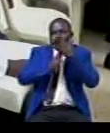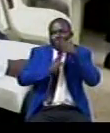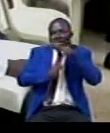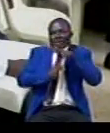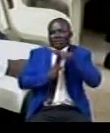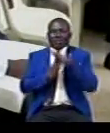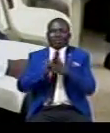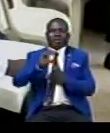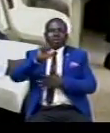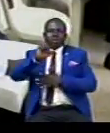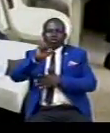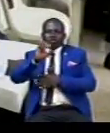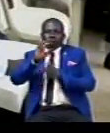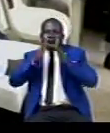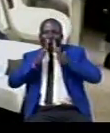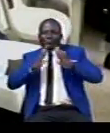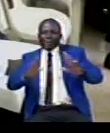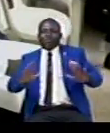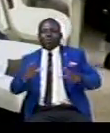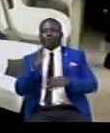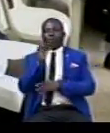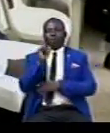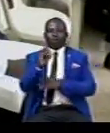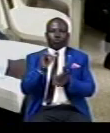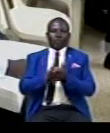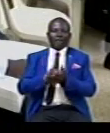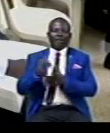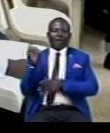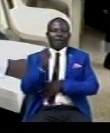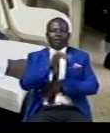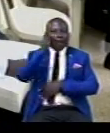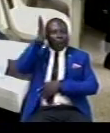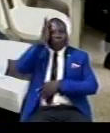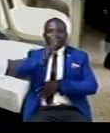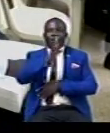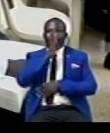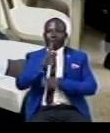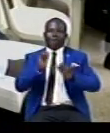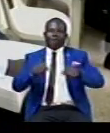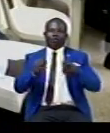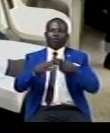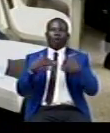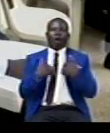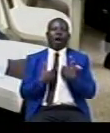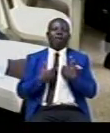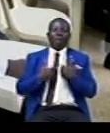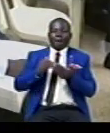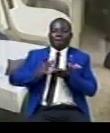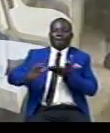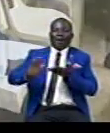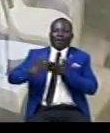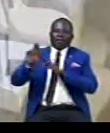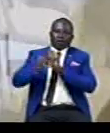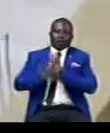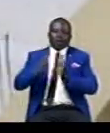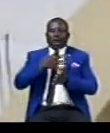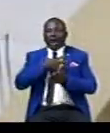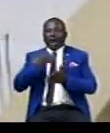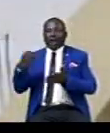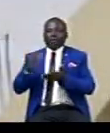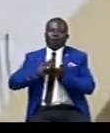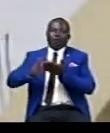humility, so that they will be able to have pardon and